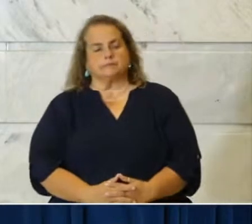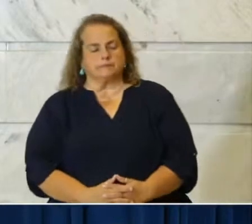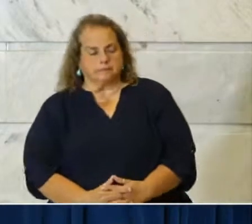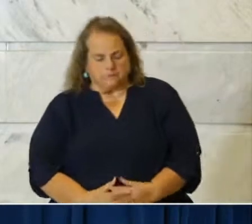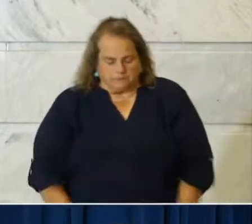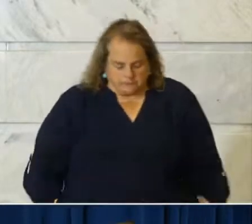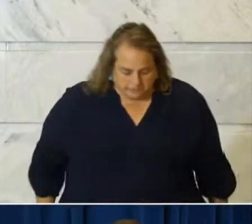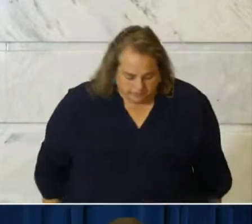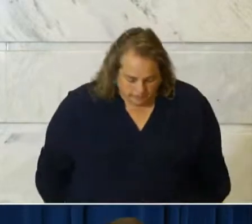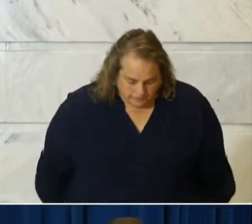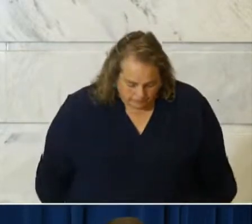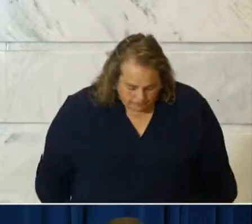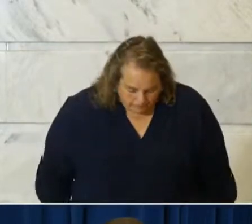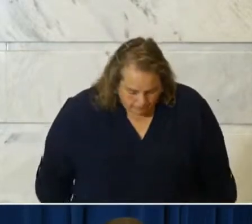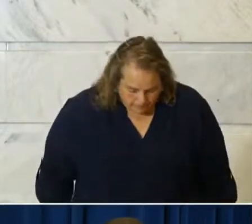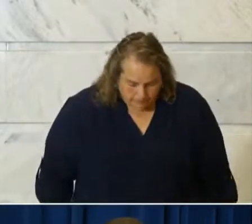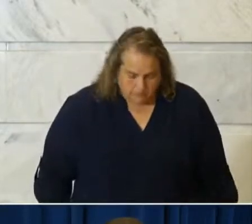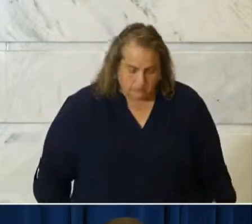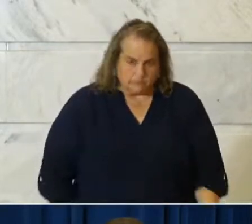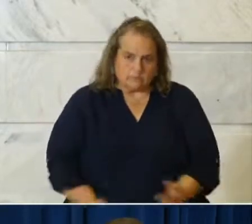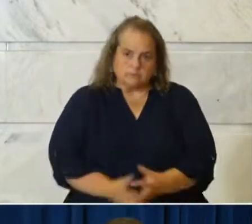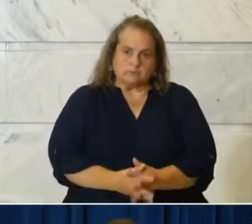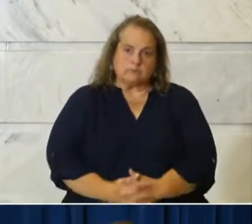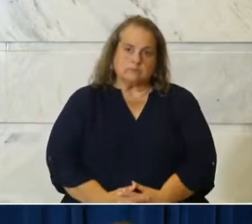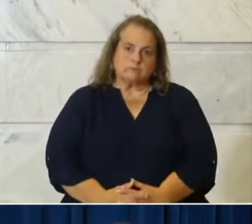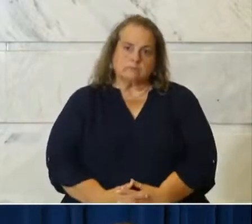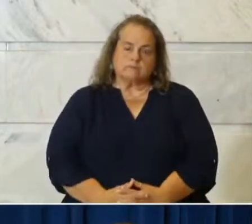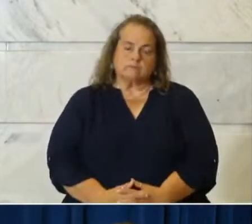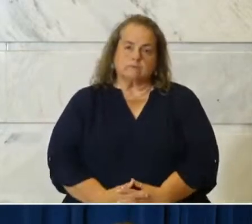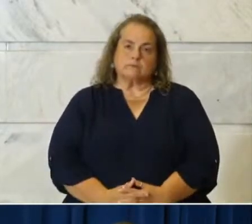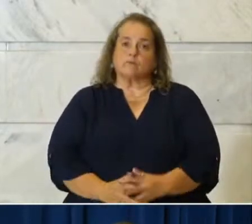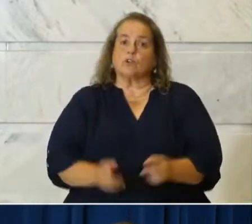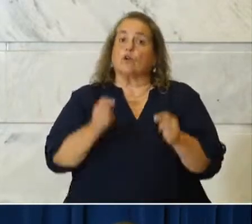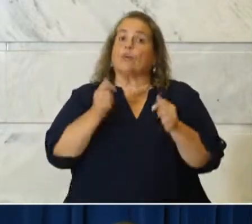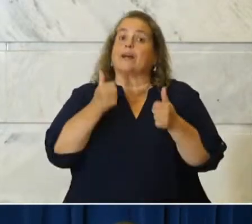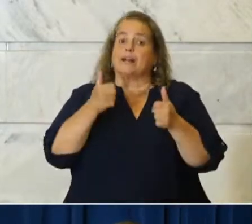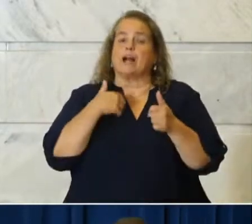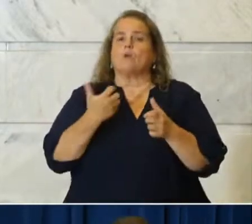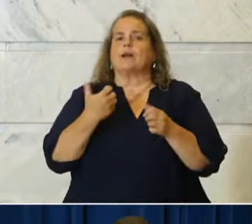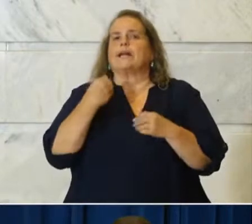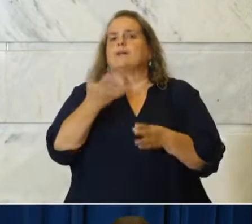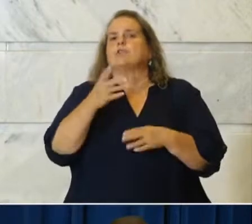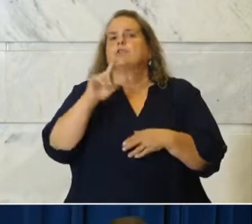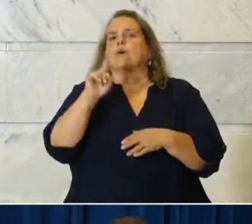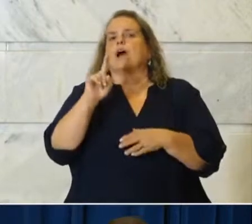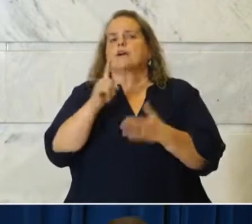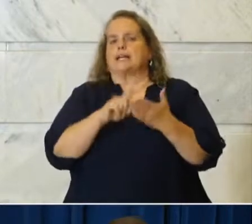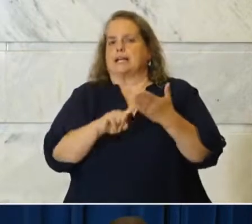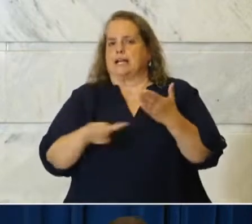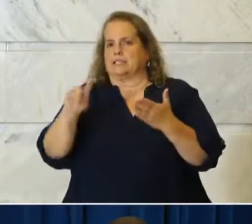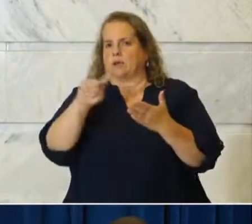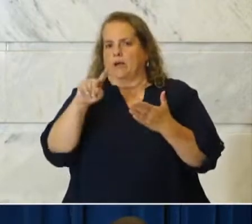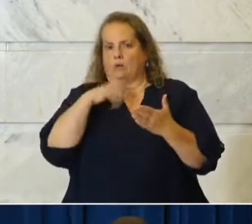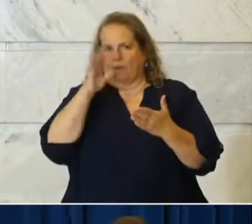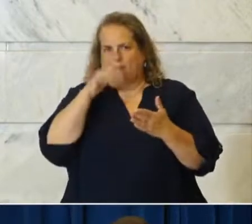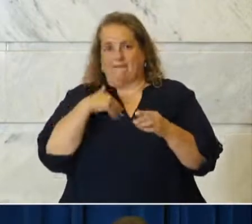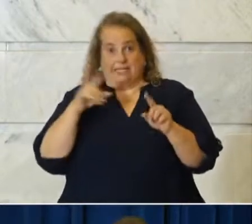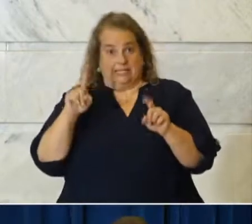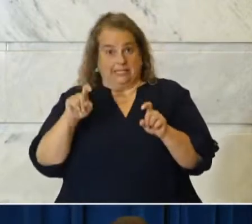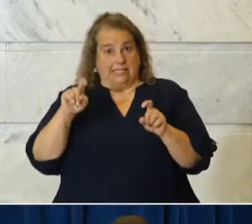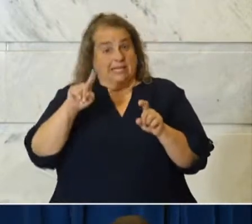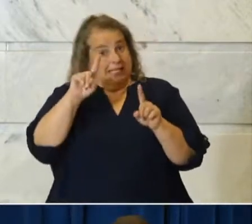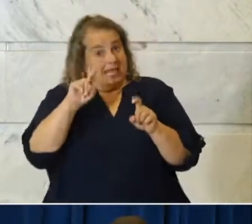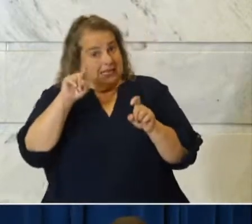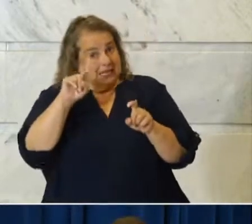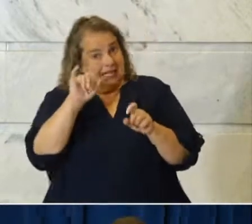All right. Very quickly, we want to give you the locations next week where we will be having testing. Testing is